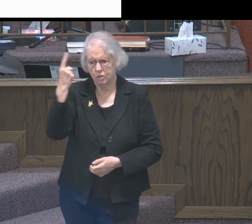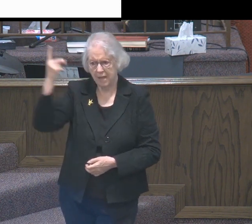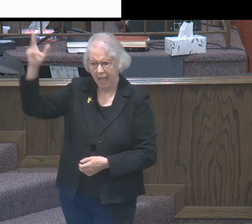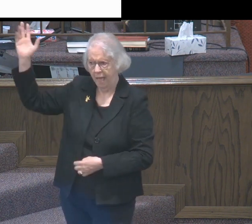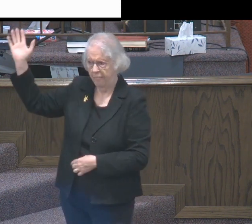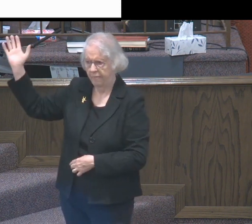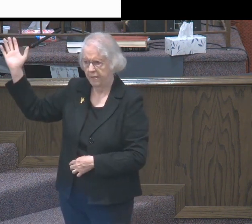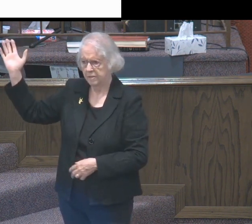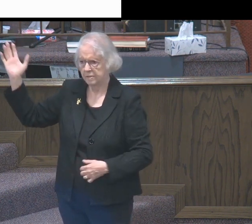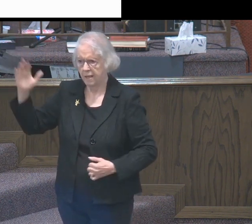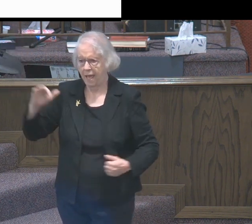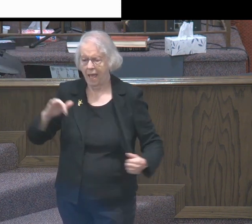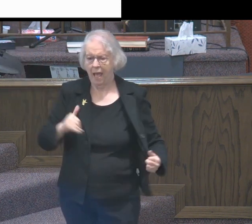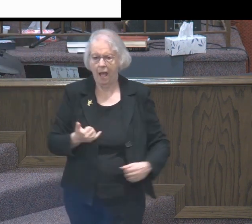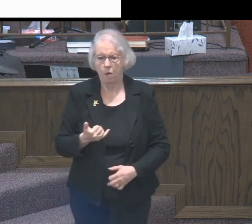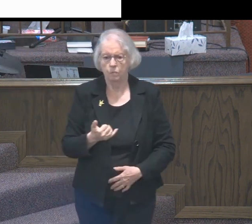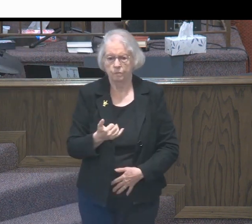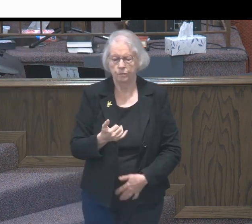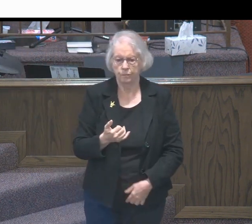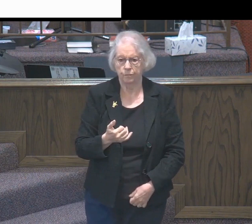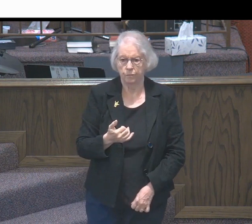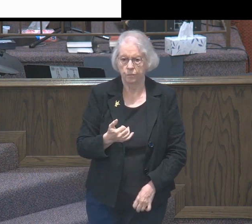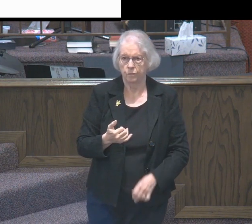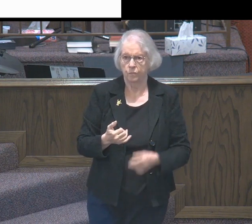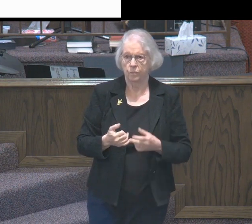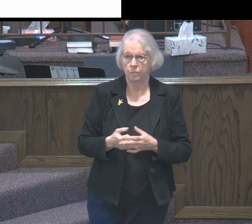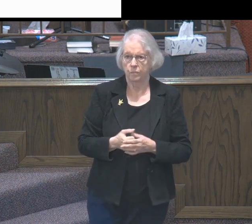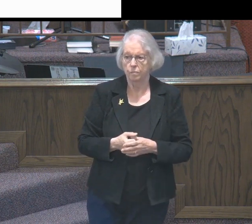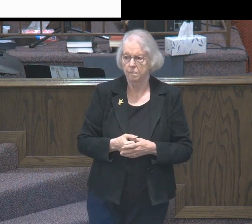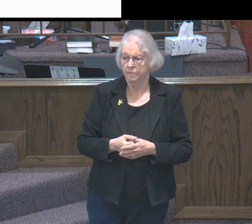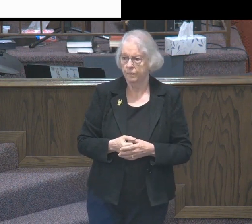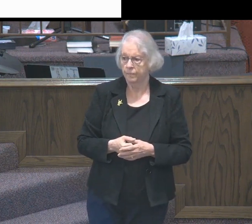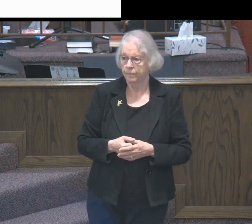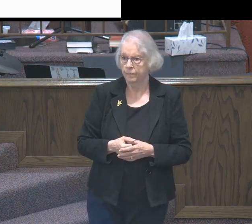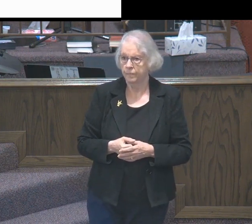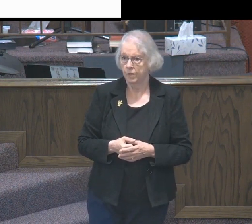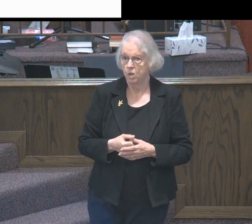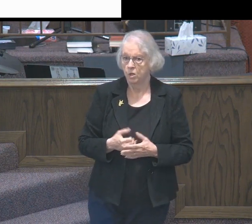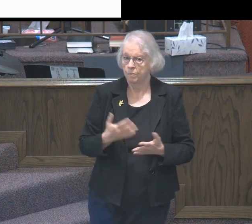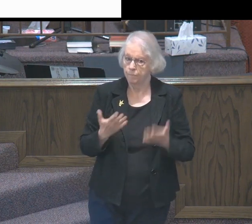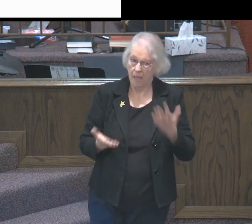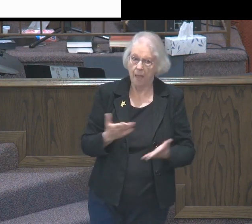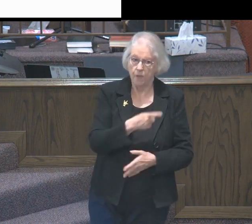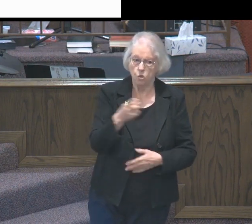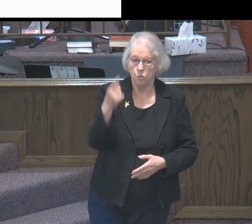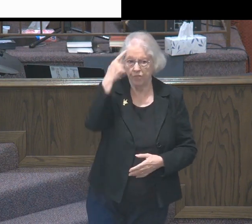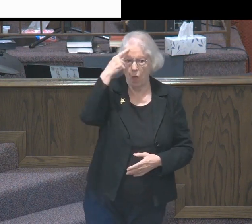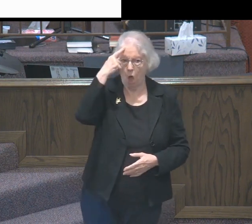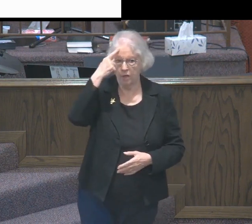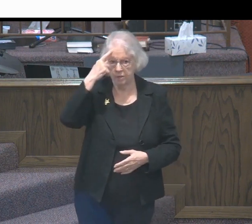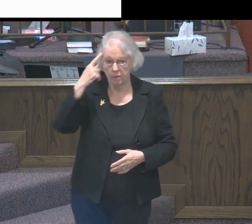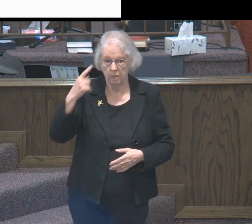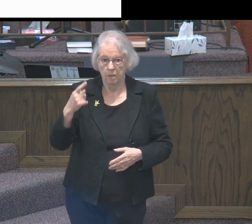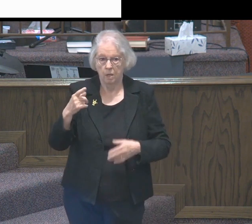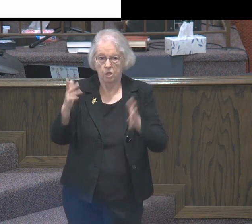It was one of four, okay? Either it was the Ten Commandments, all right? And the Ten Commandments, of course,